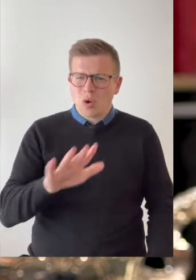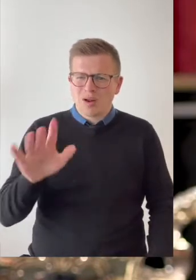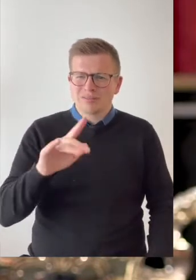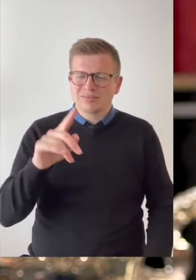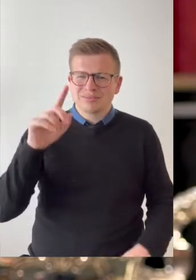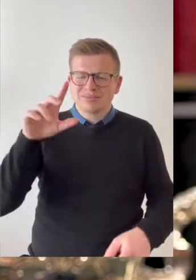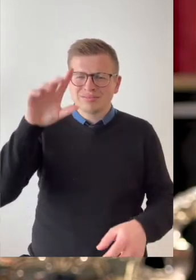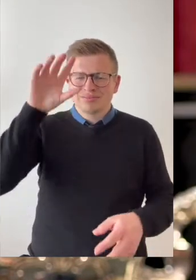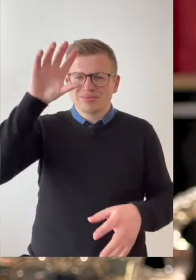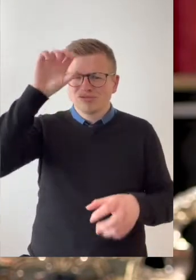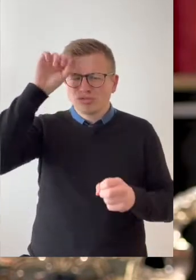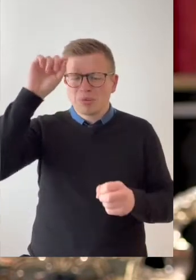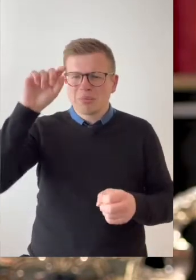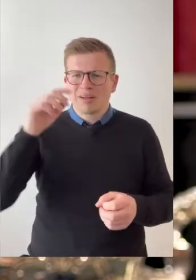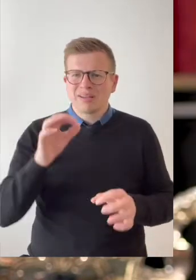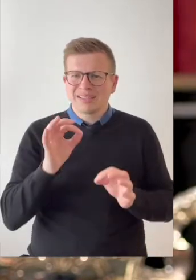date.